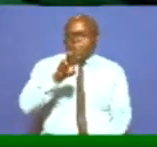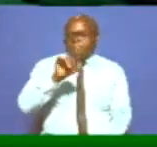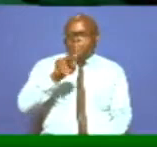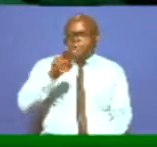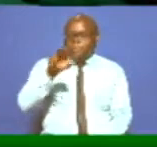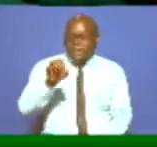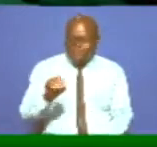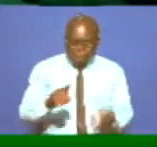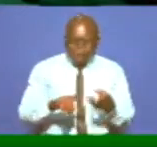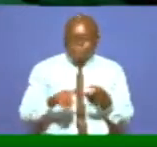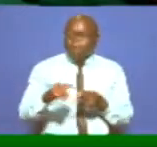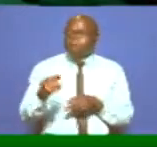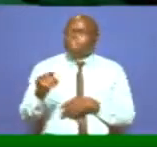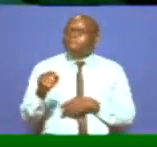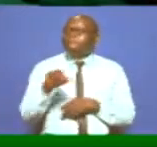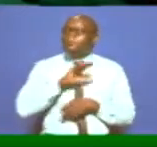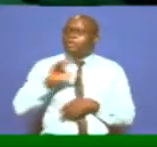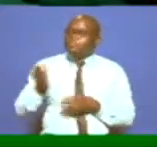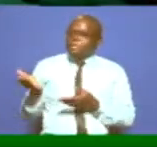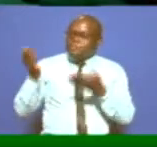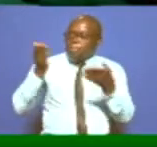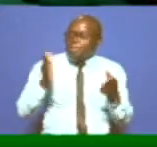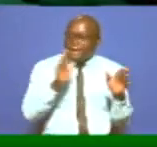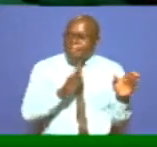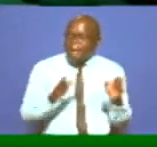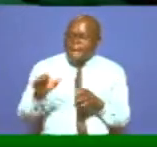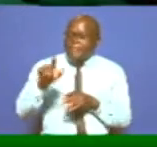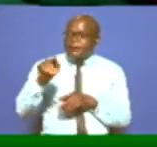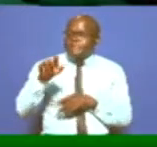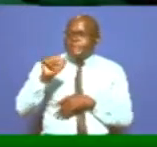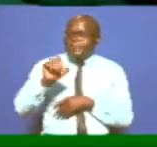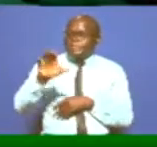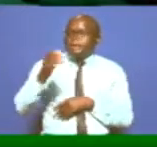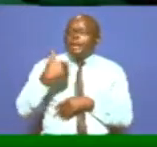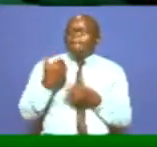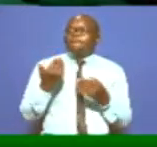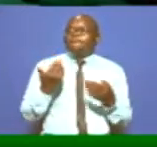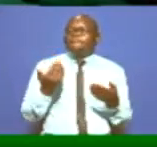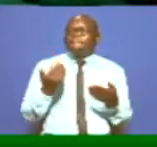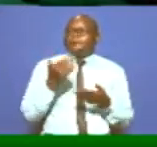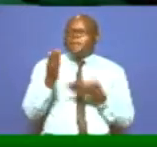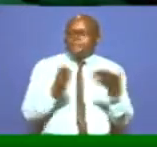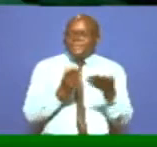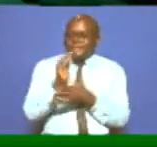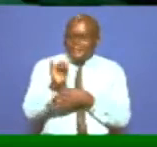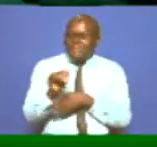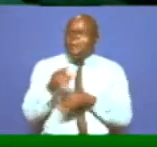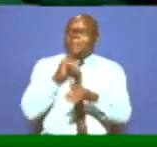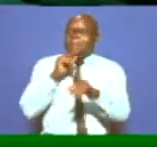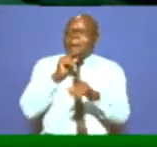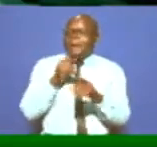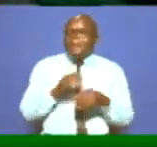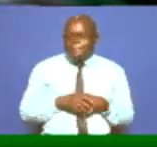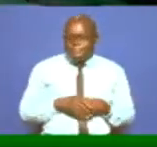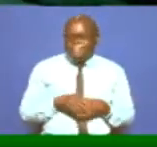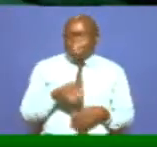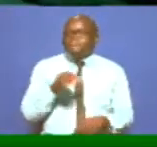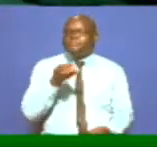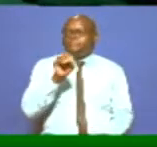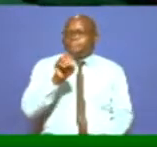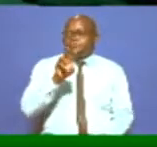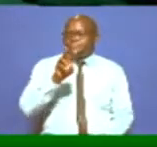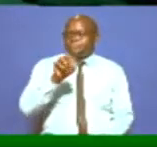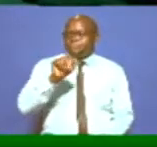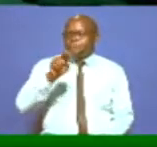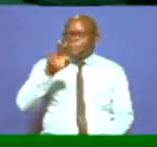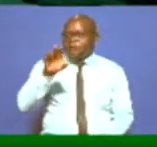the Commission avail measures that TSC has put in place to ensure that Mr. Ruben Omondi Owino is